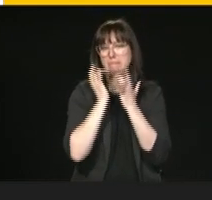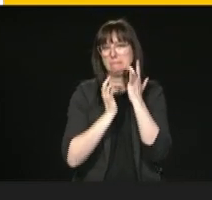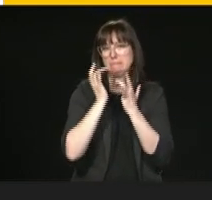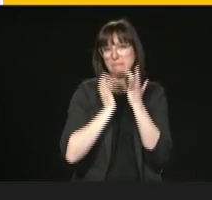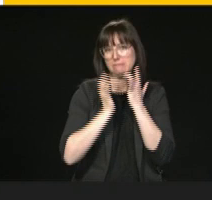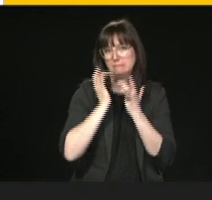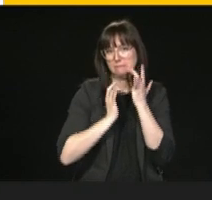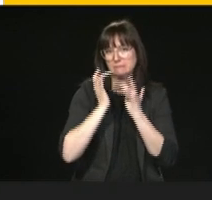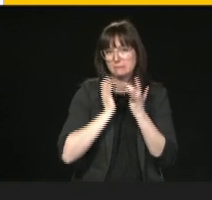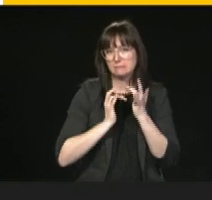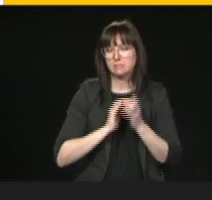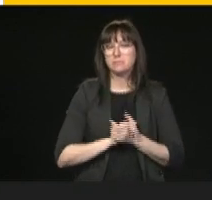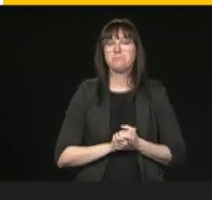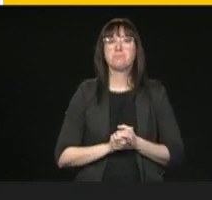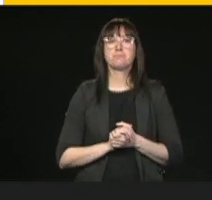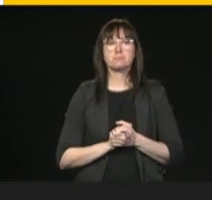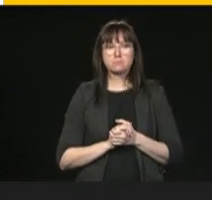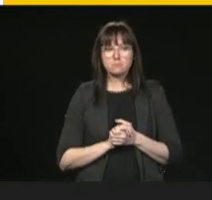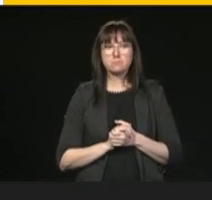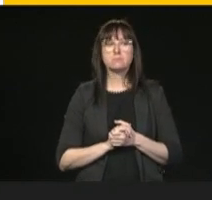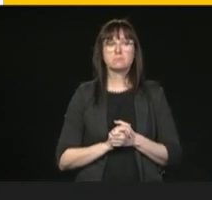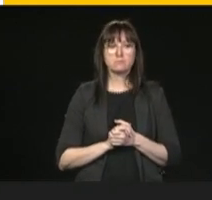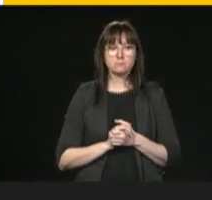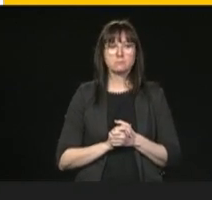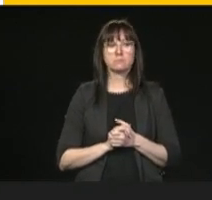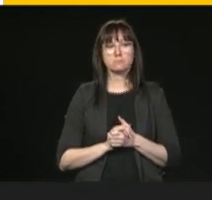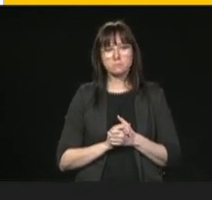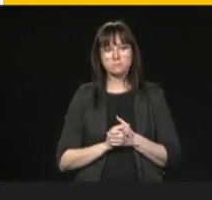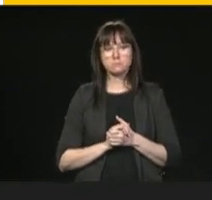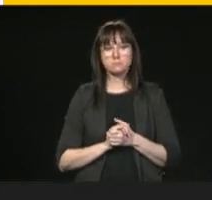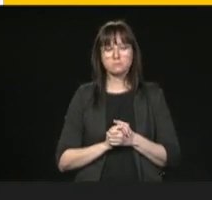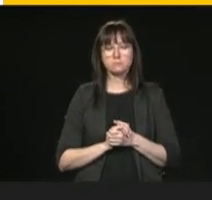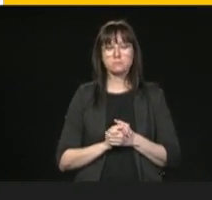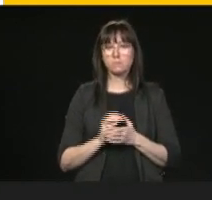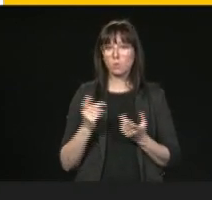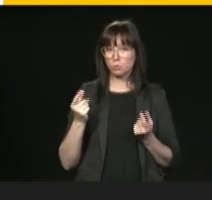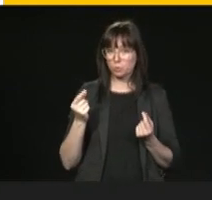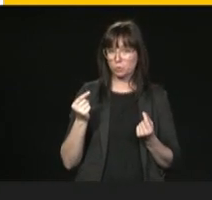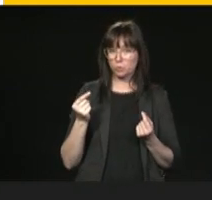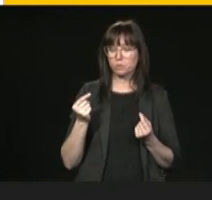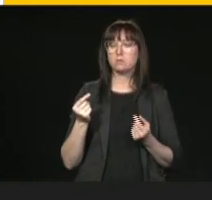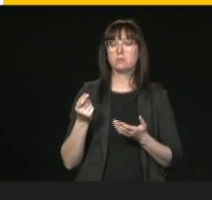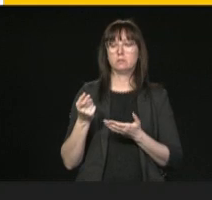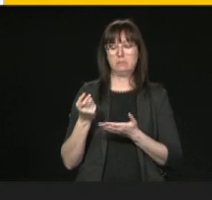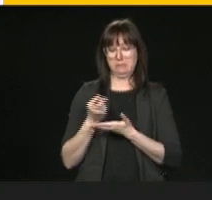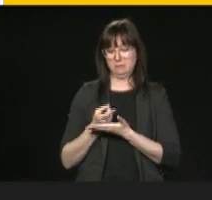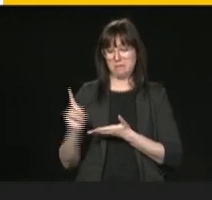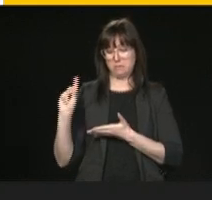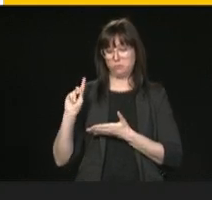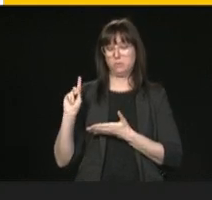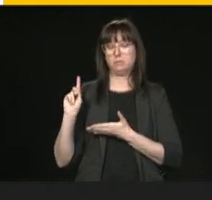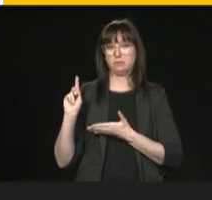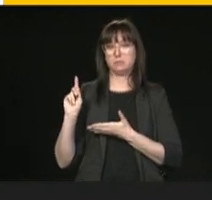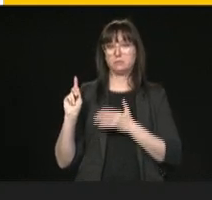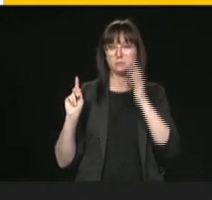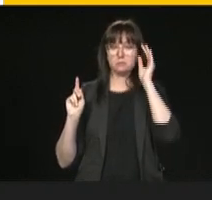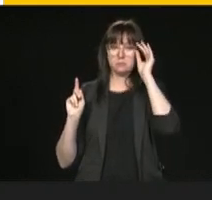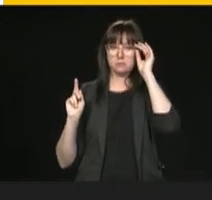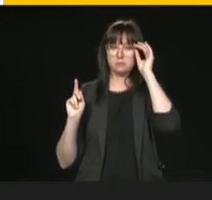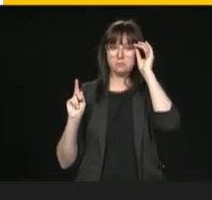What we've done is last week started a program to purchase